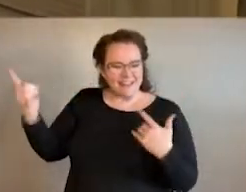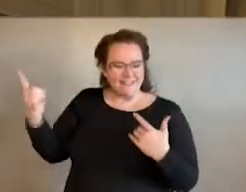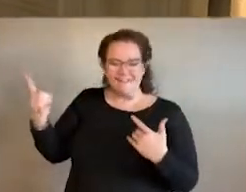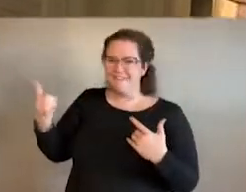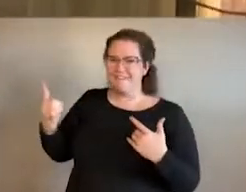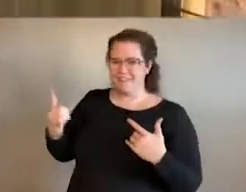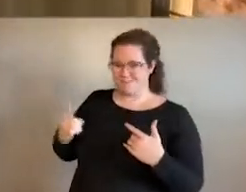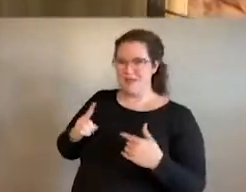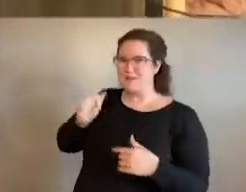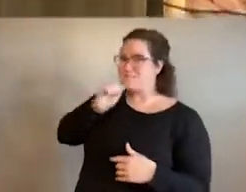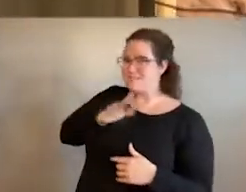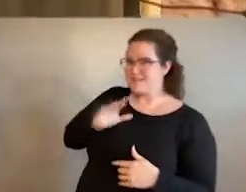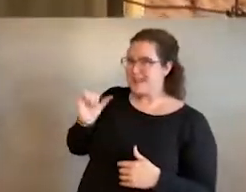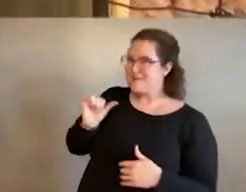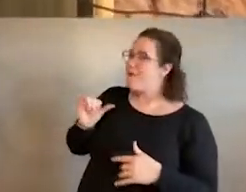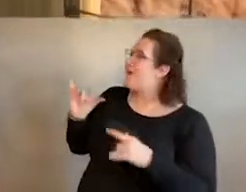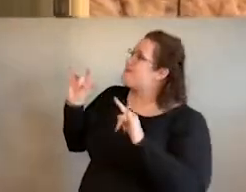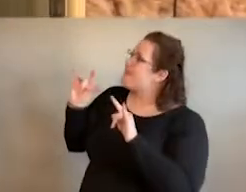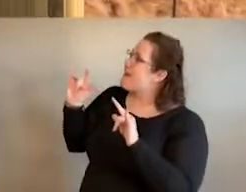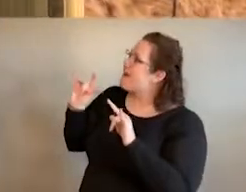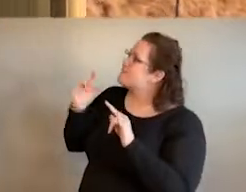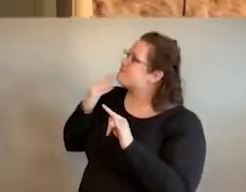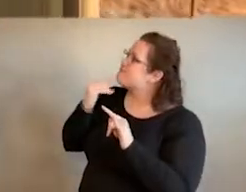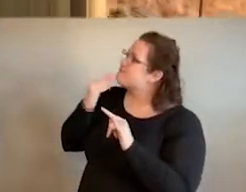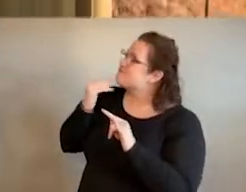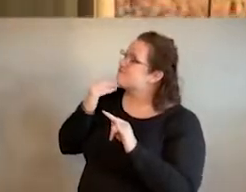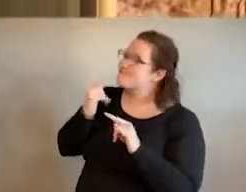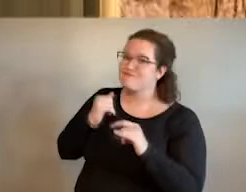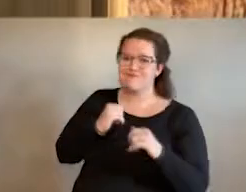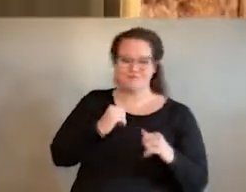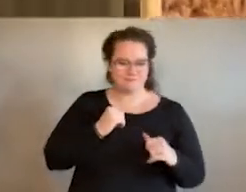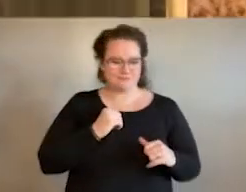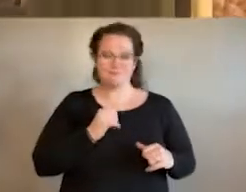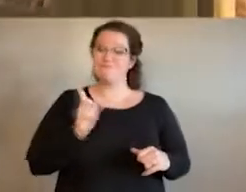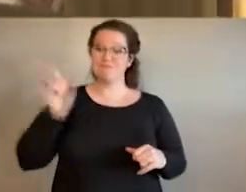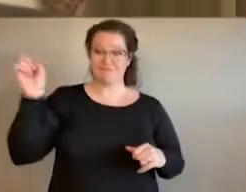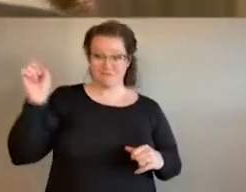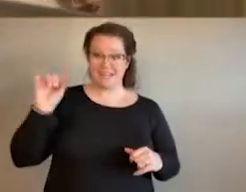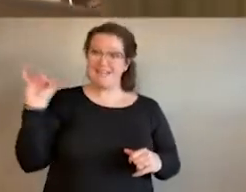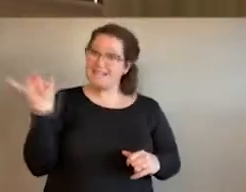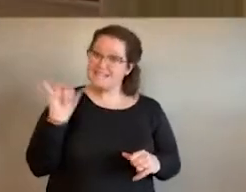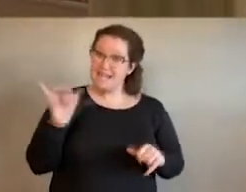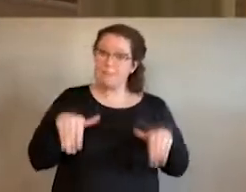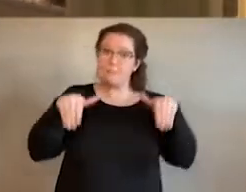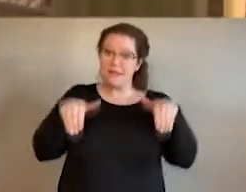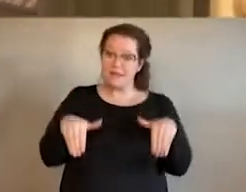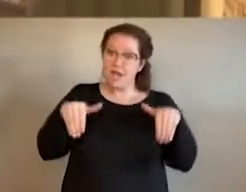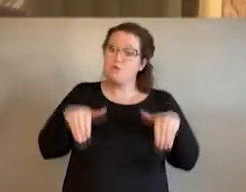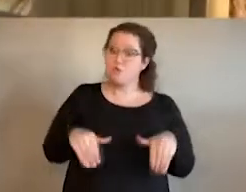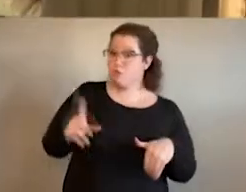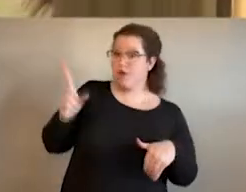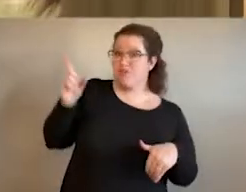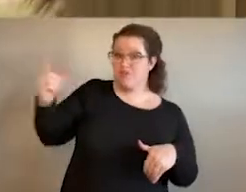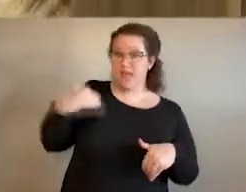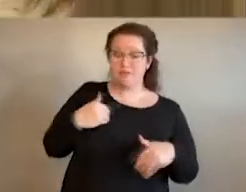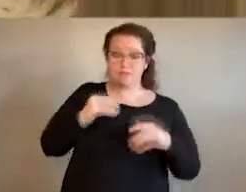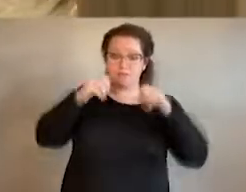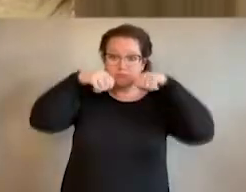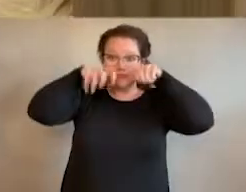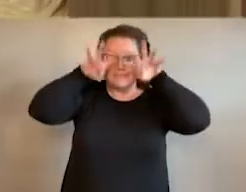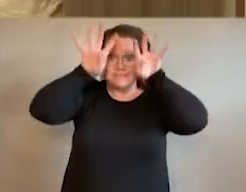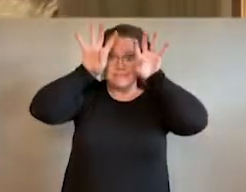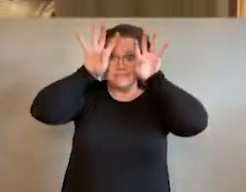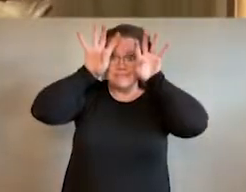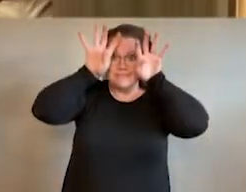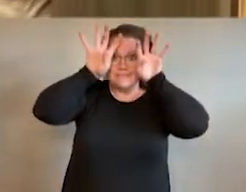you. Oh, I love you. It's my boy. So these guys, just like I was talking about with the kangaroos, they've got like the big